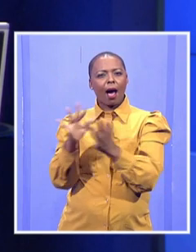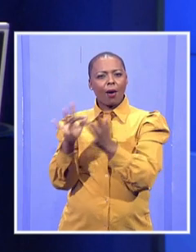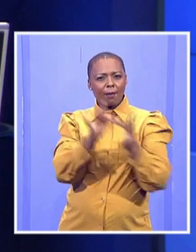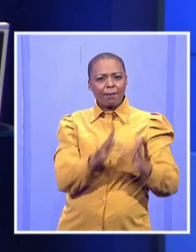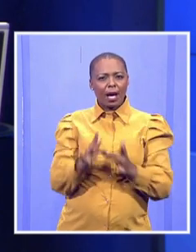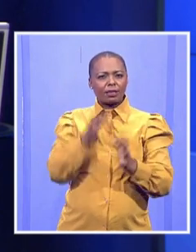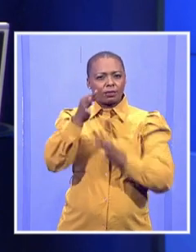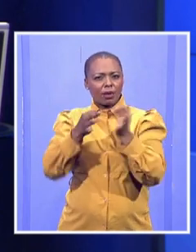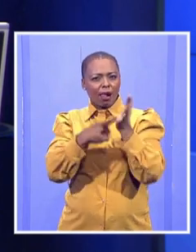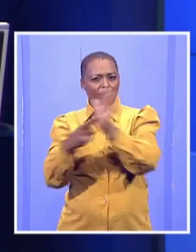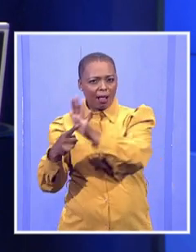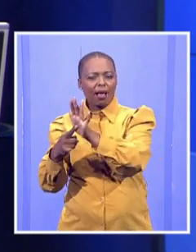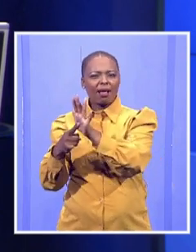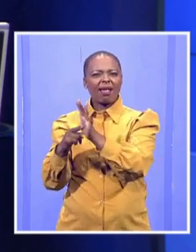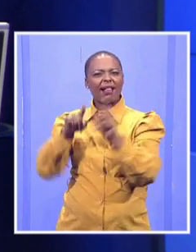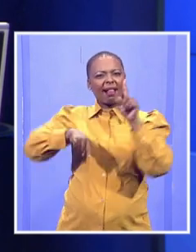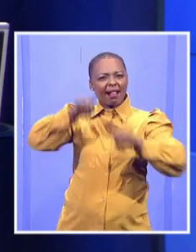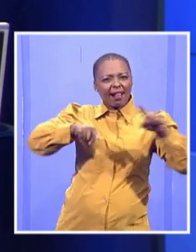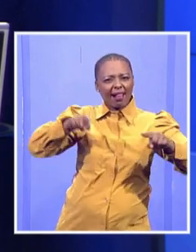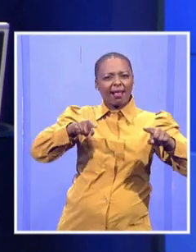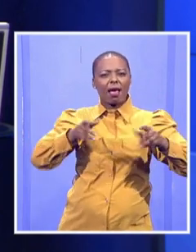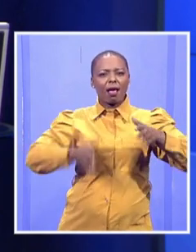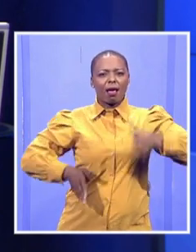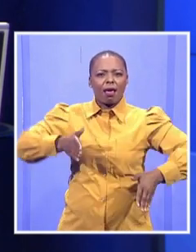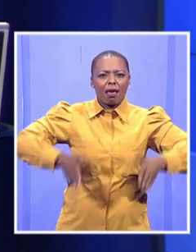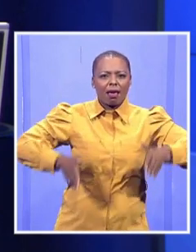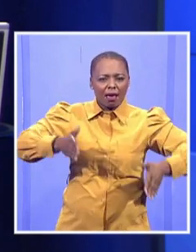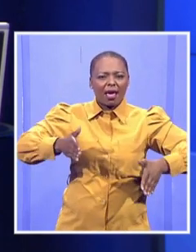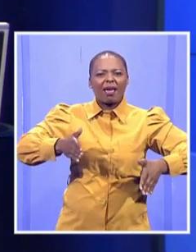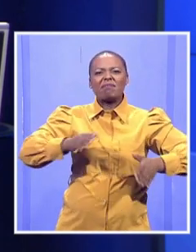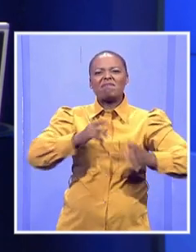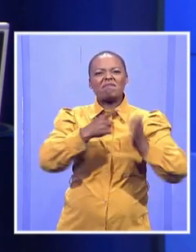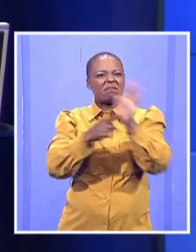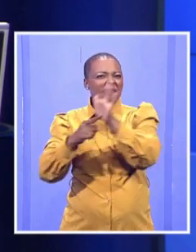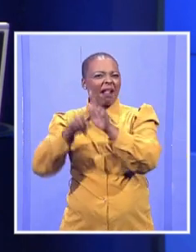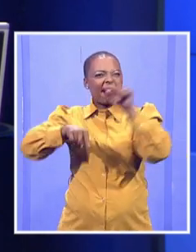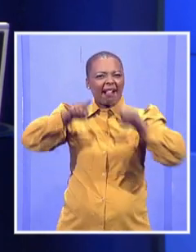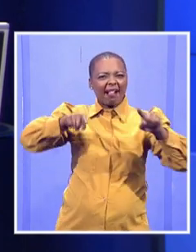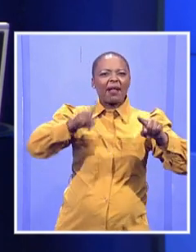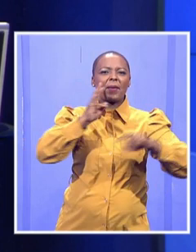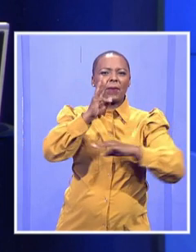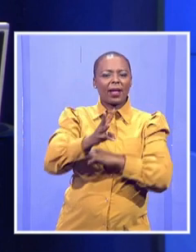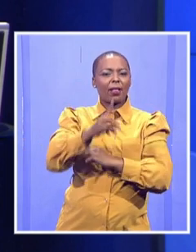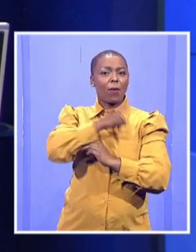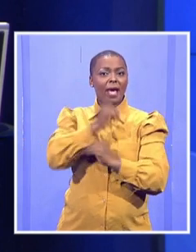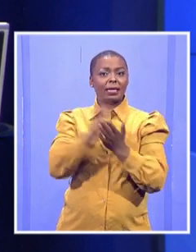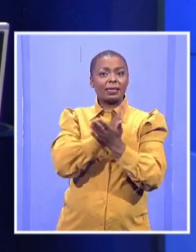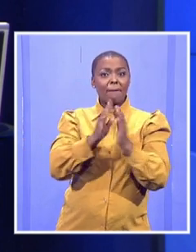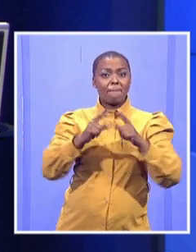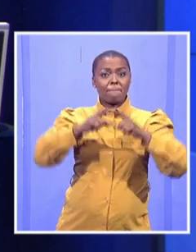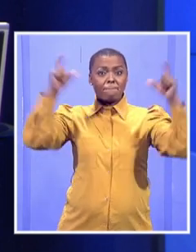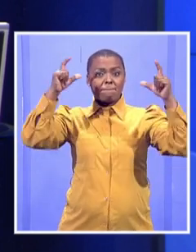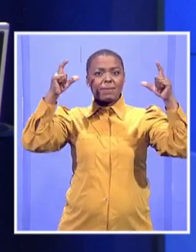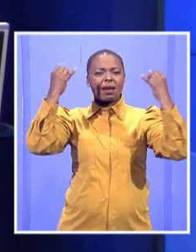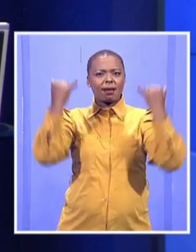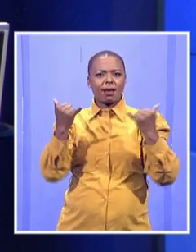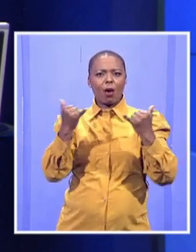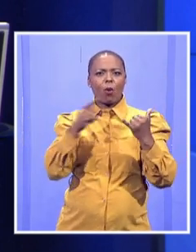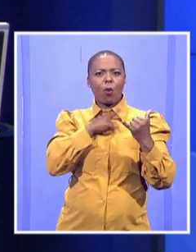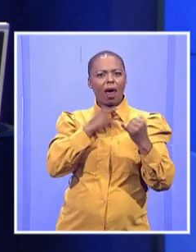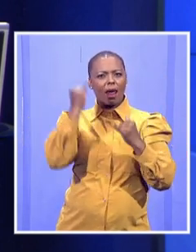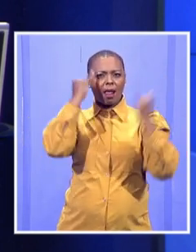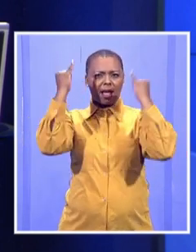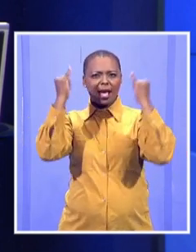demonstrations, parachute drops, aerobatic displays and other static displays from some of the biggest names in the aviation and